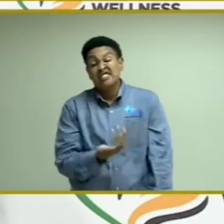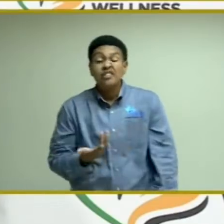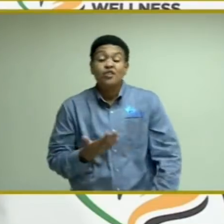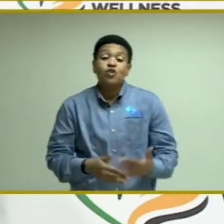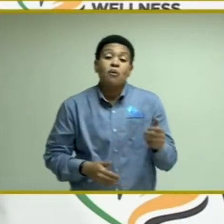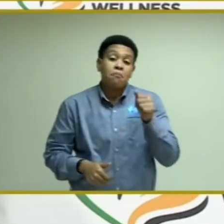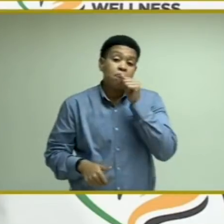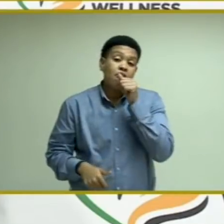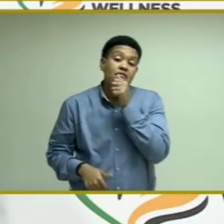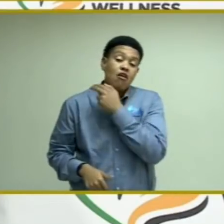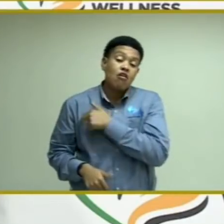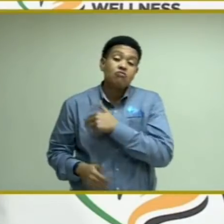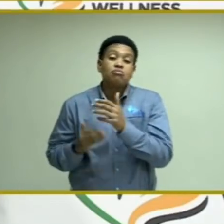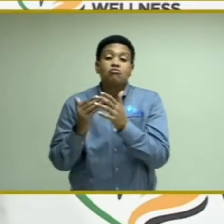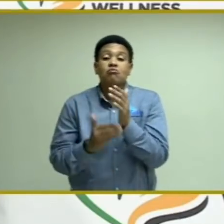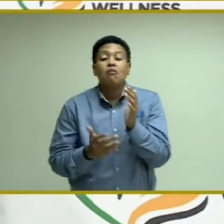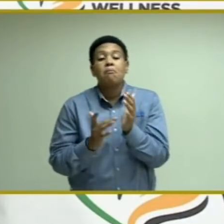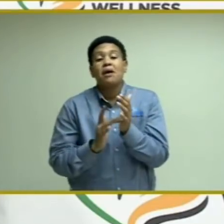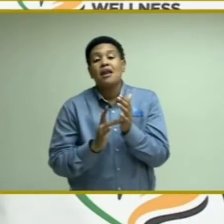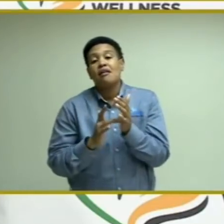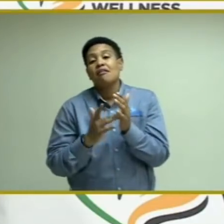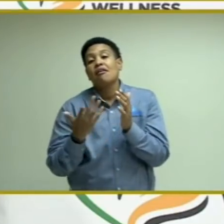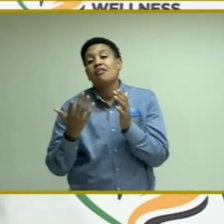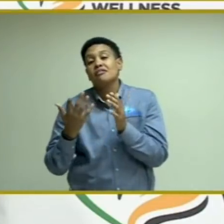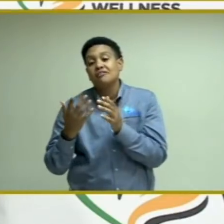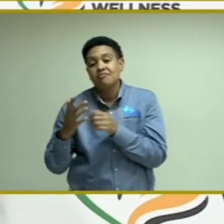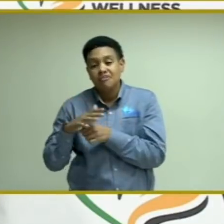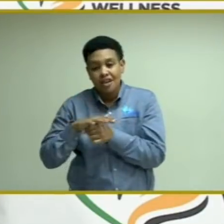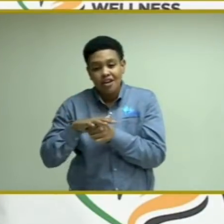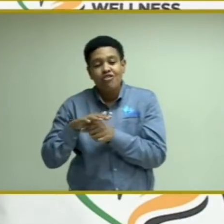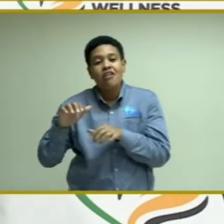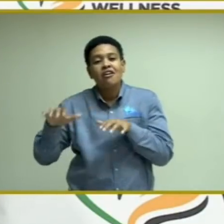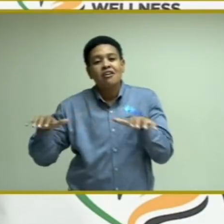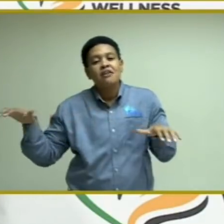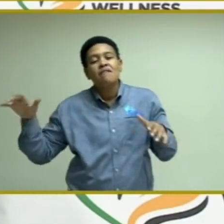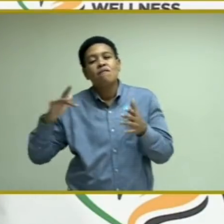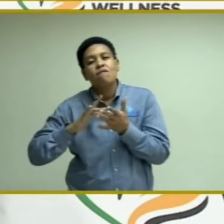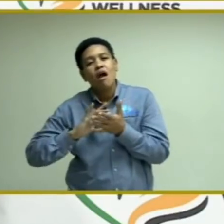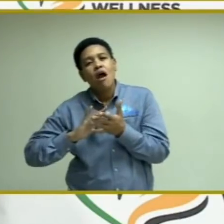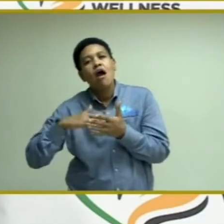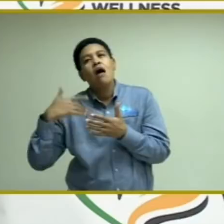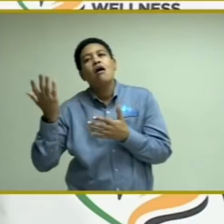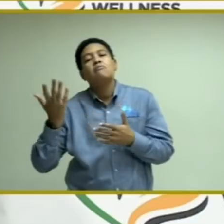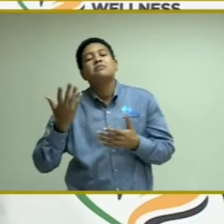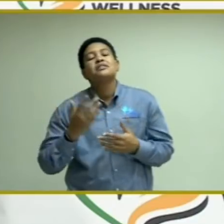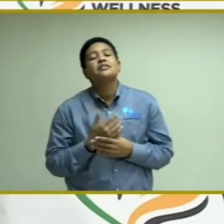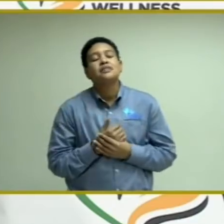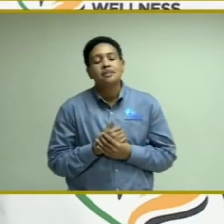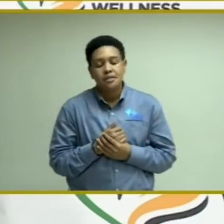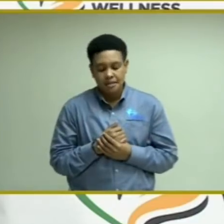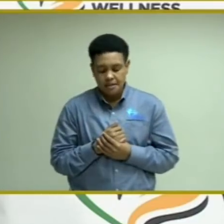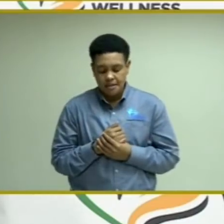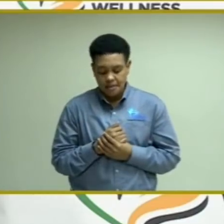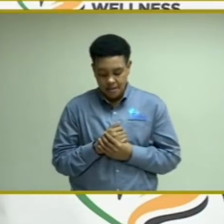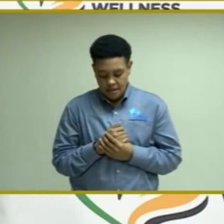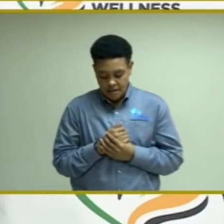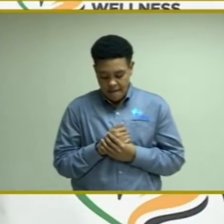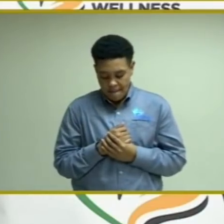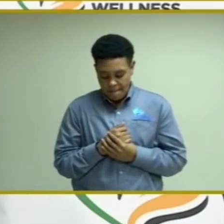private hospitals, the medical complexes, pharmacy in the case, pharmacies, a few